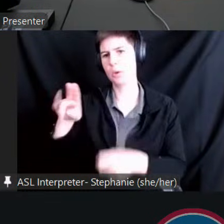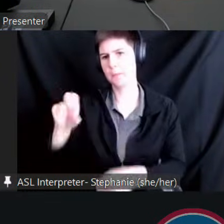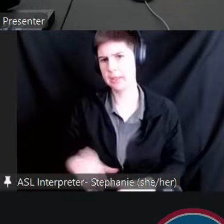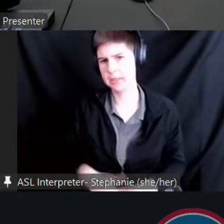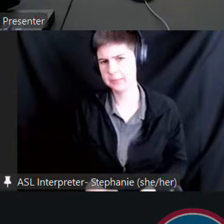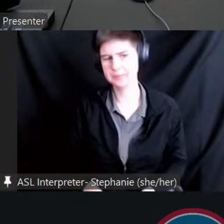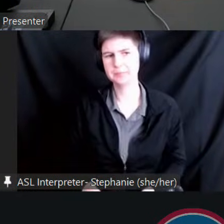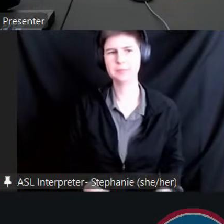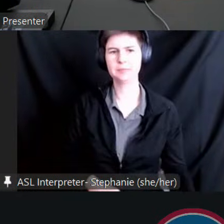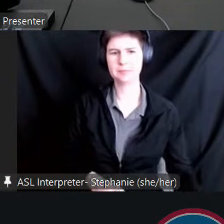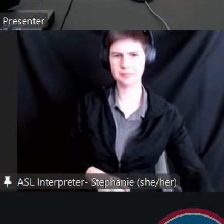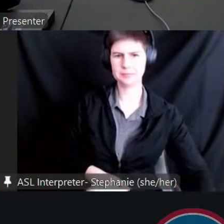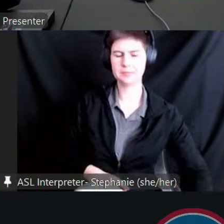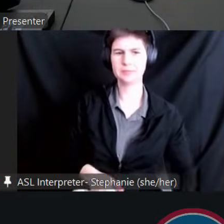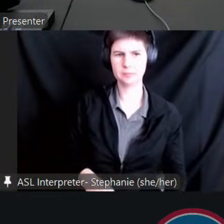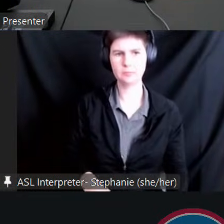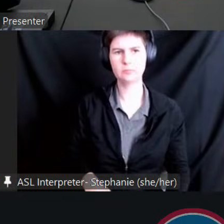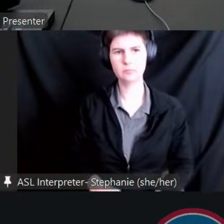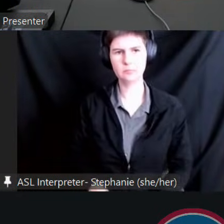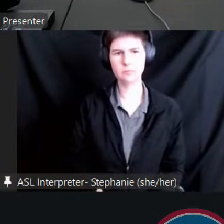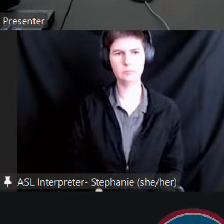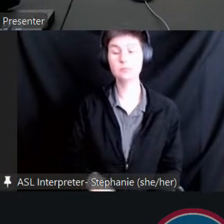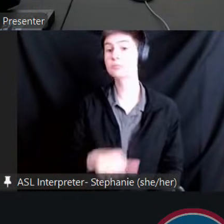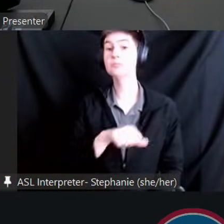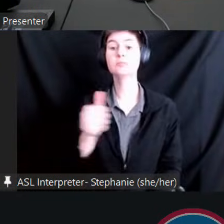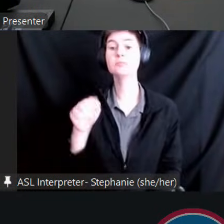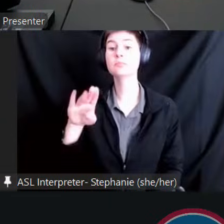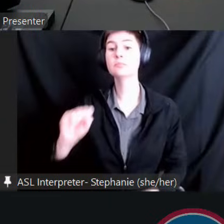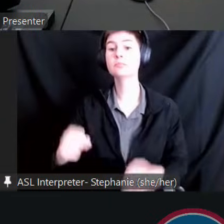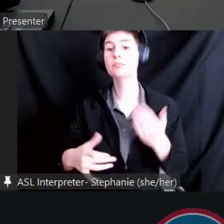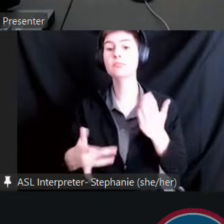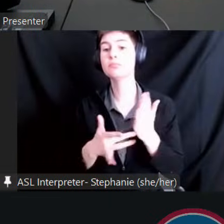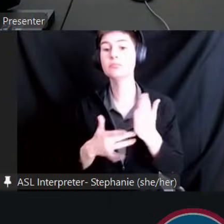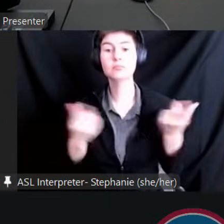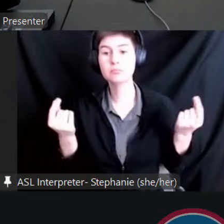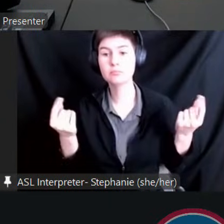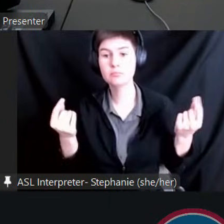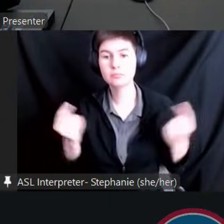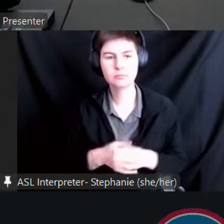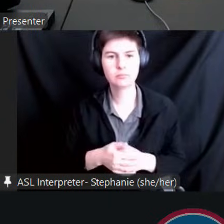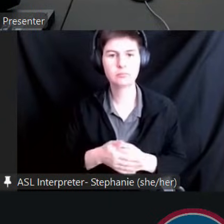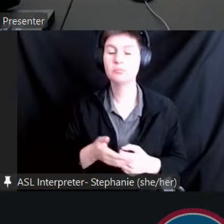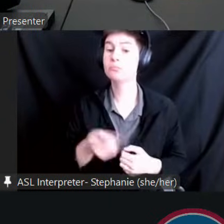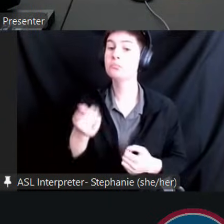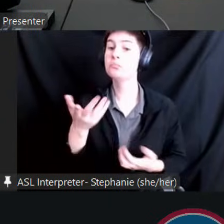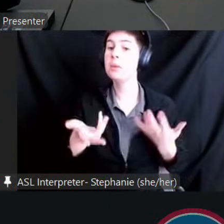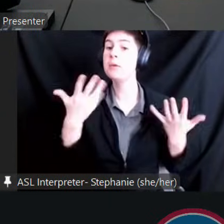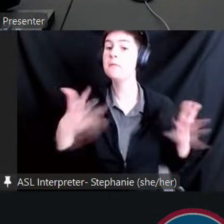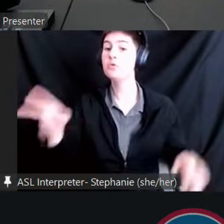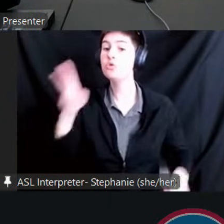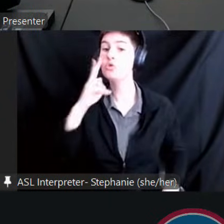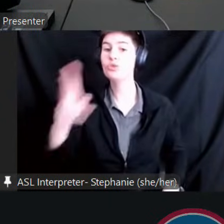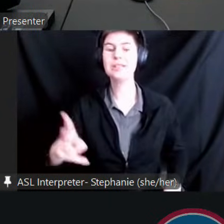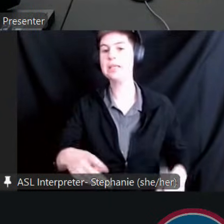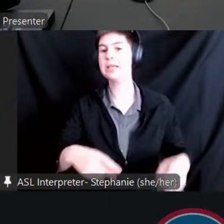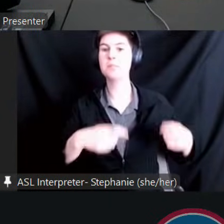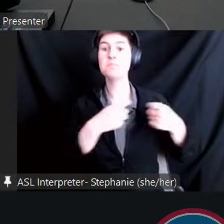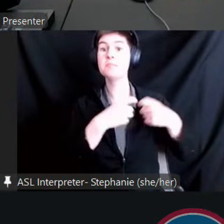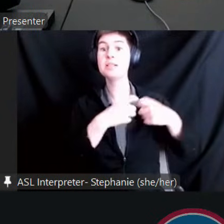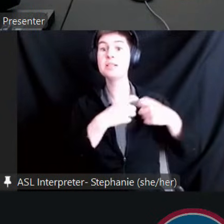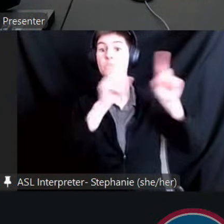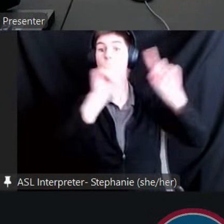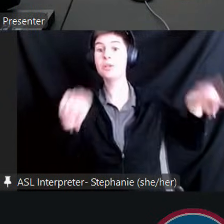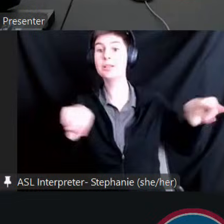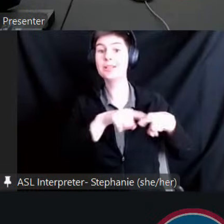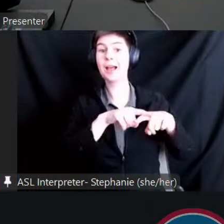Some other bus technology things going on. You may have seen the digital signs, like the top picture. All new buses entering the